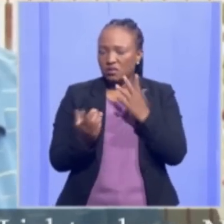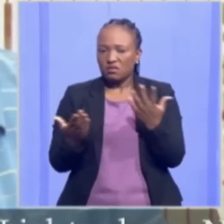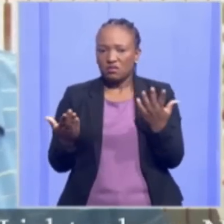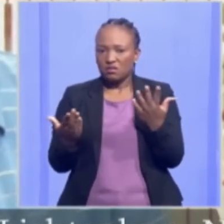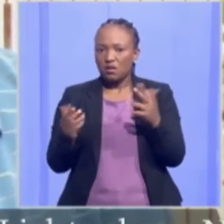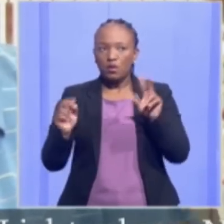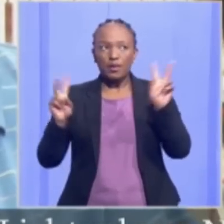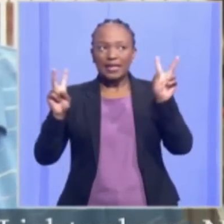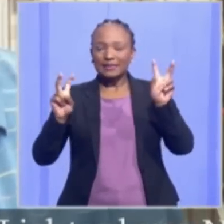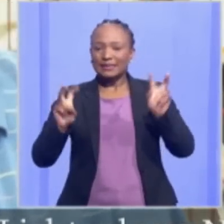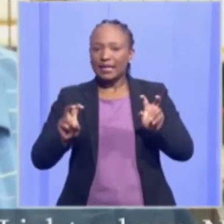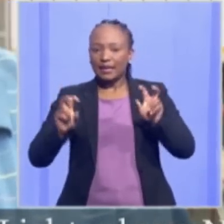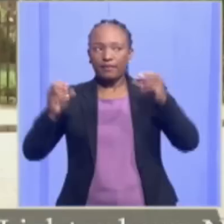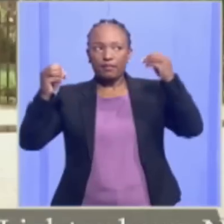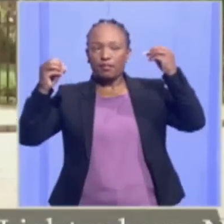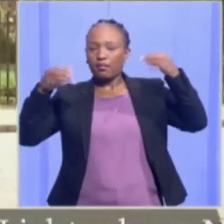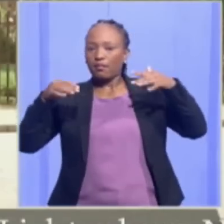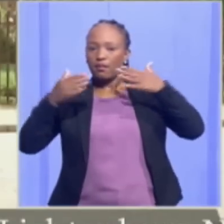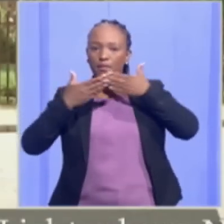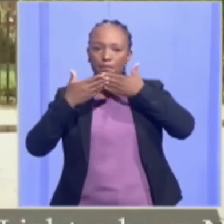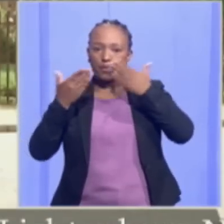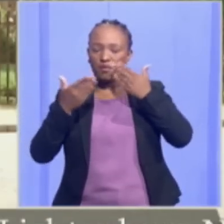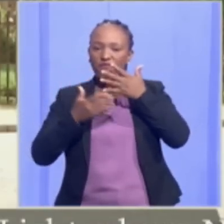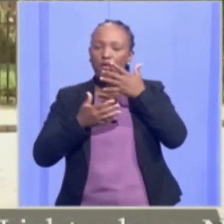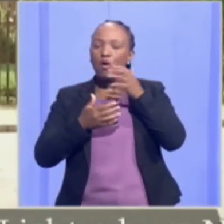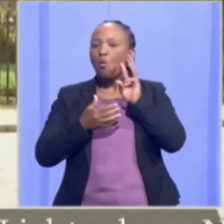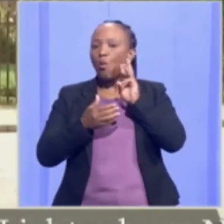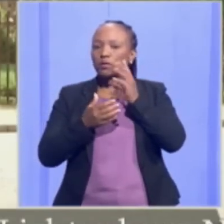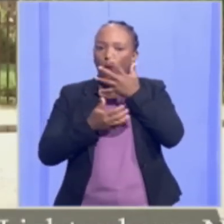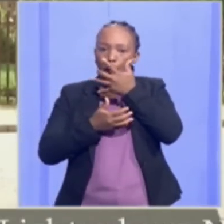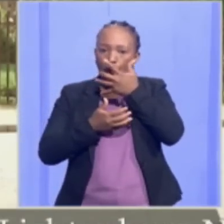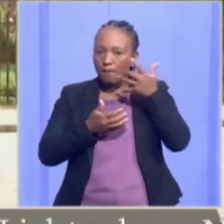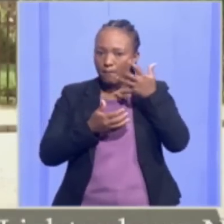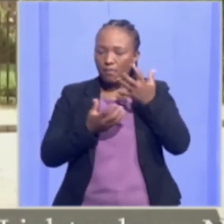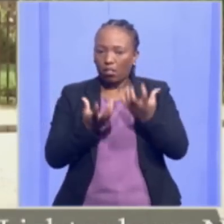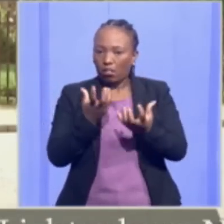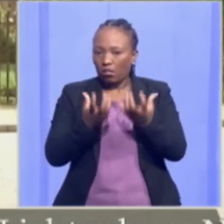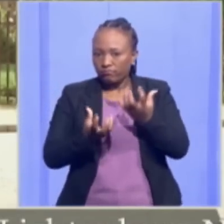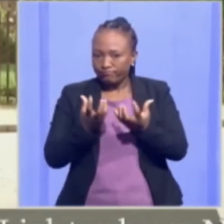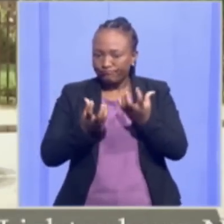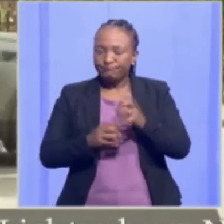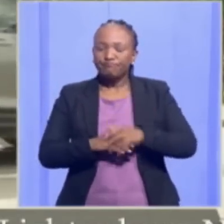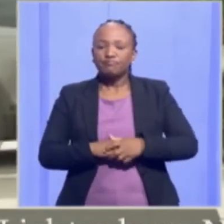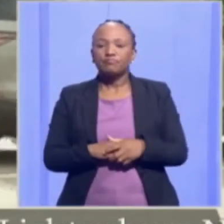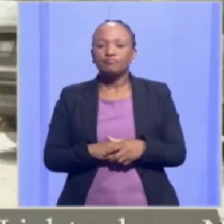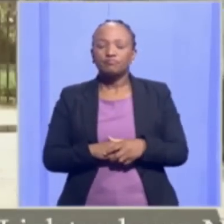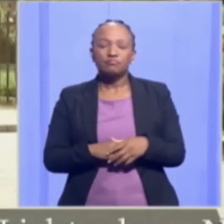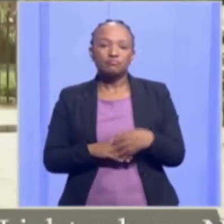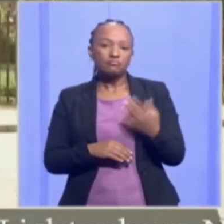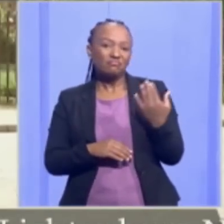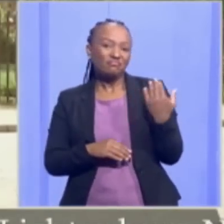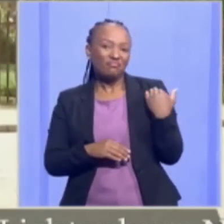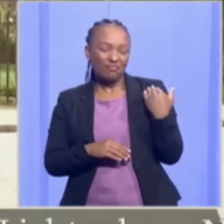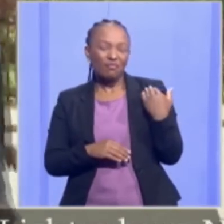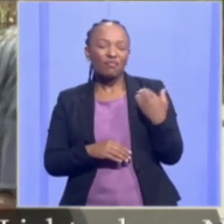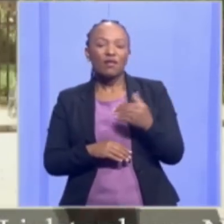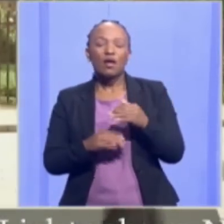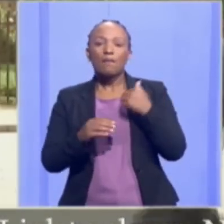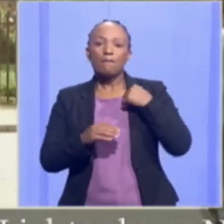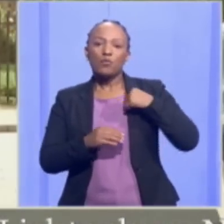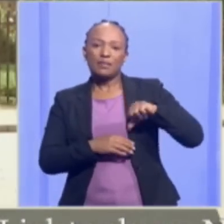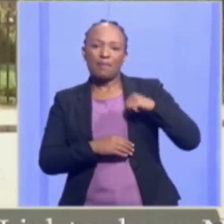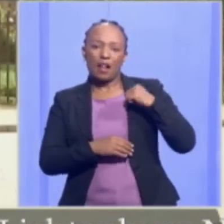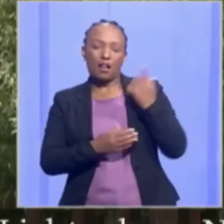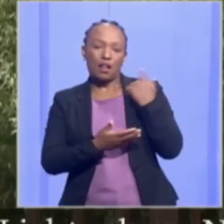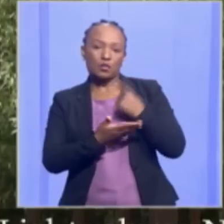power to warm up your water. Mo nakong e fetileng Masepala wa selegae wa Ditsobotla o netefaditse fa o